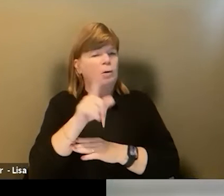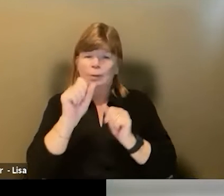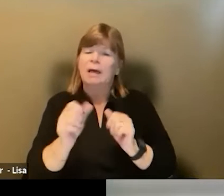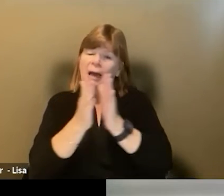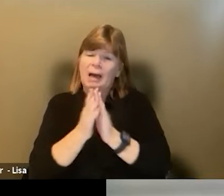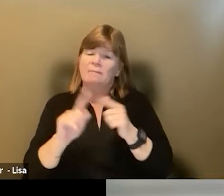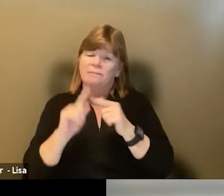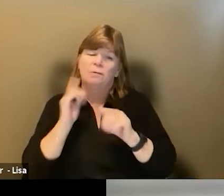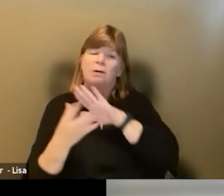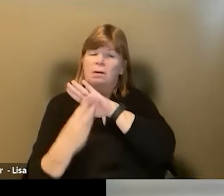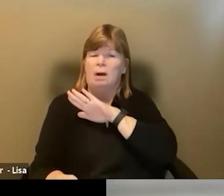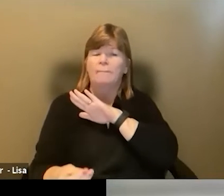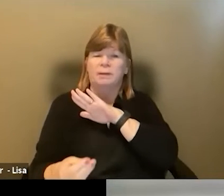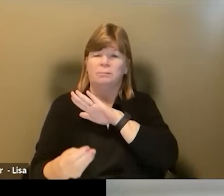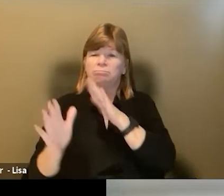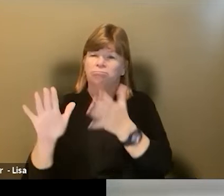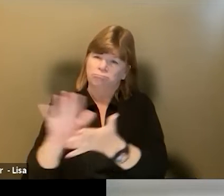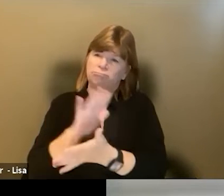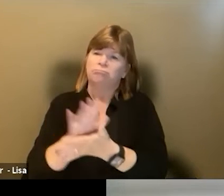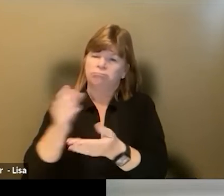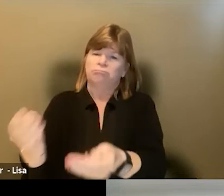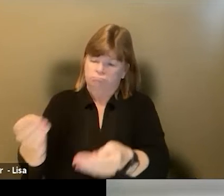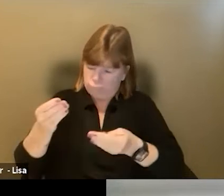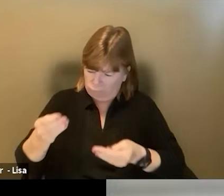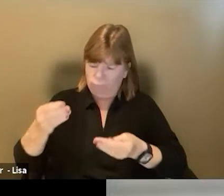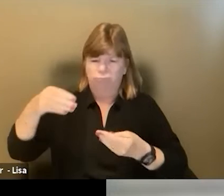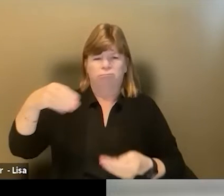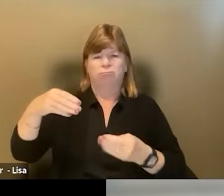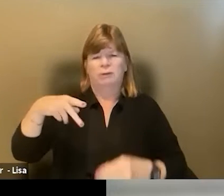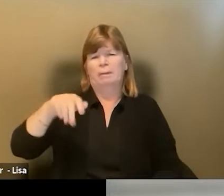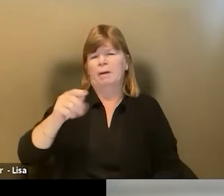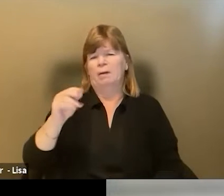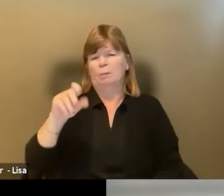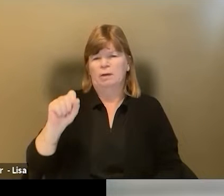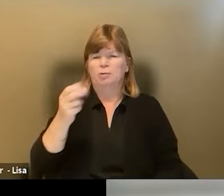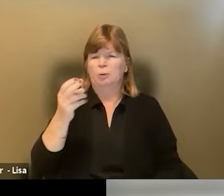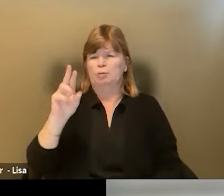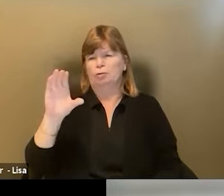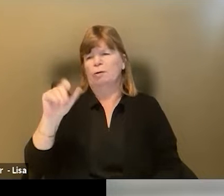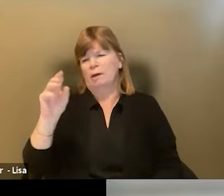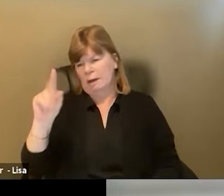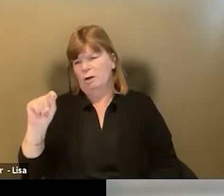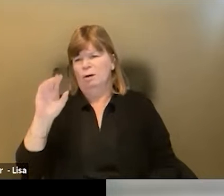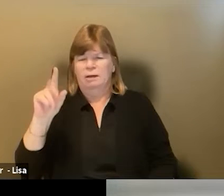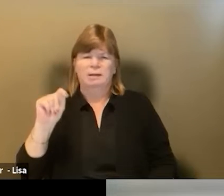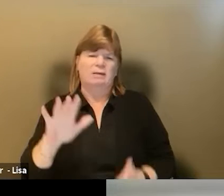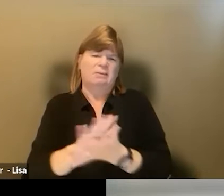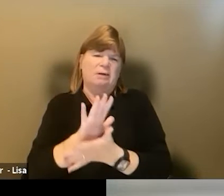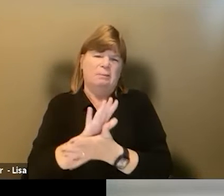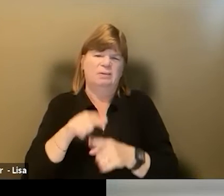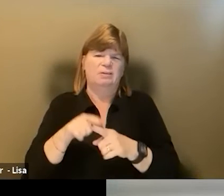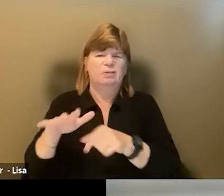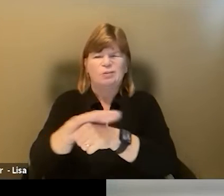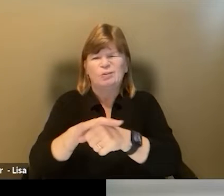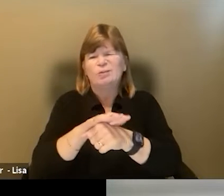a copy of a hard copy of Pathways and the Hoosier Care Connect waiver documents at your local Division of